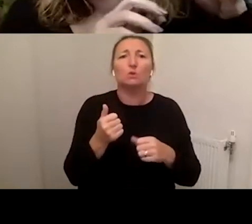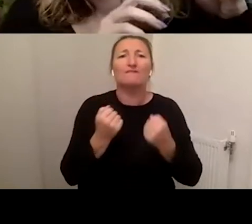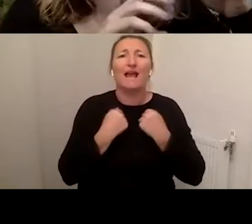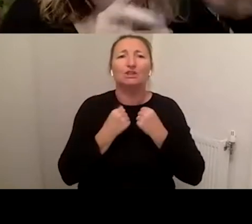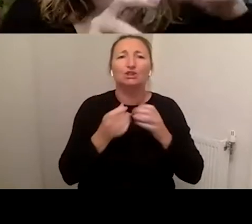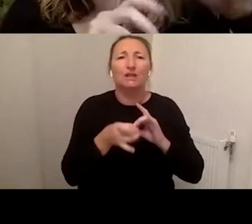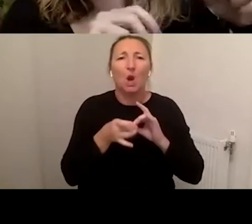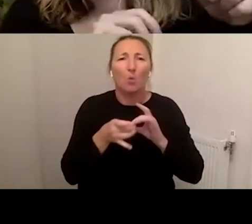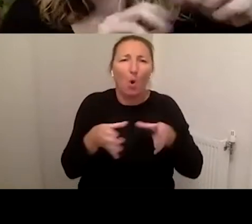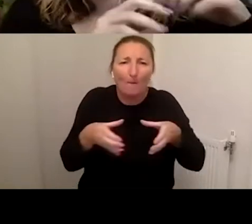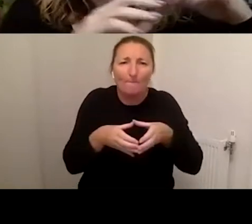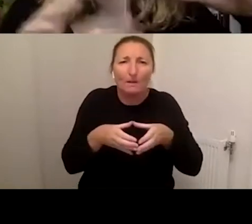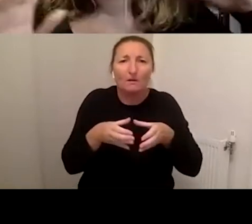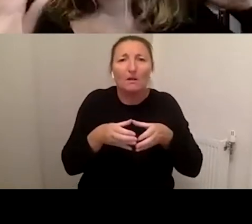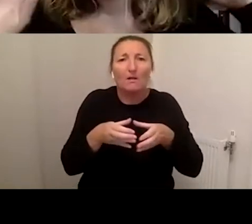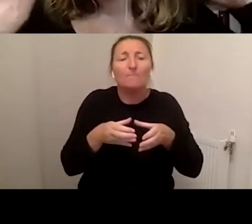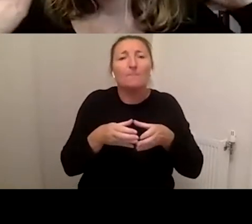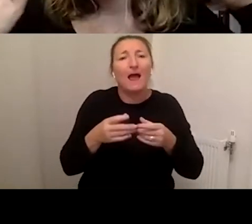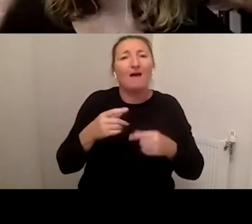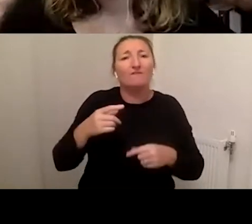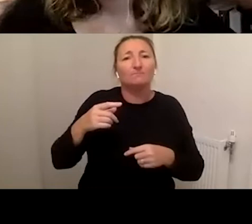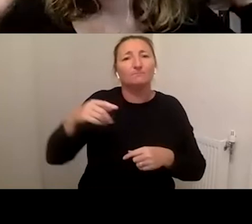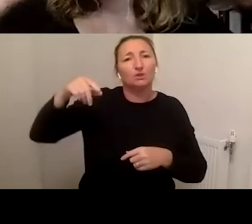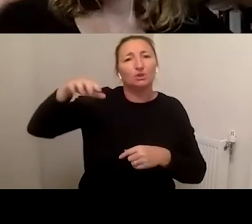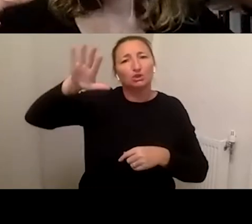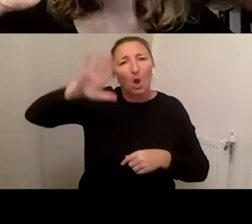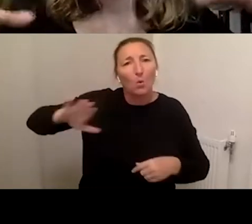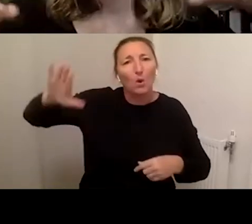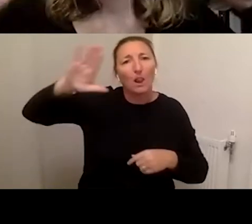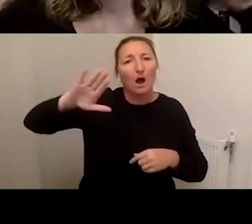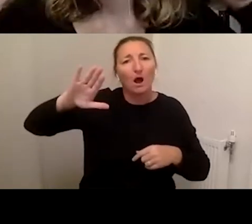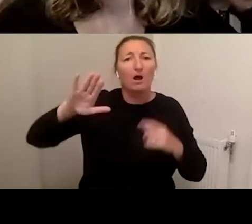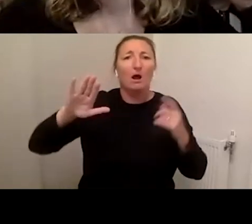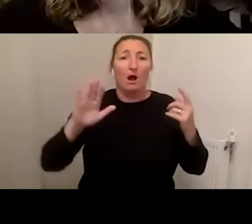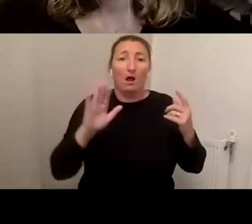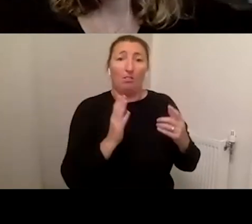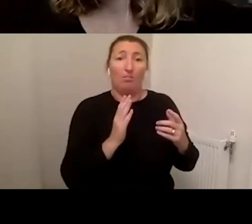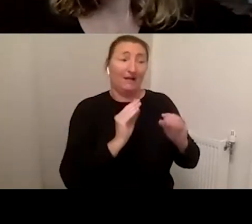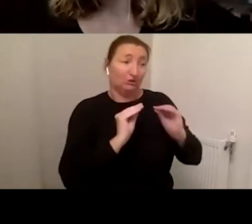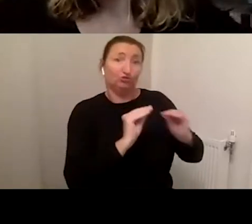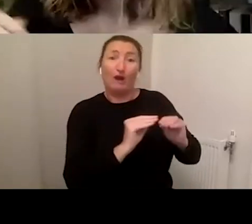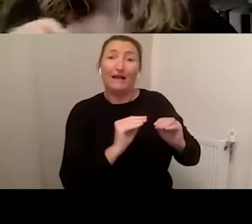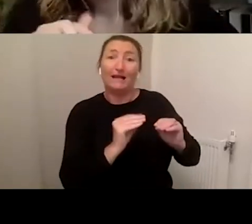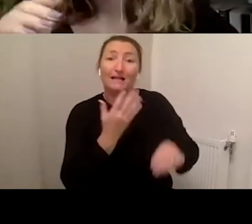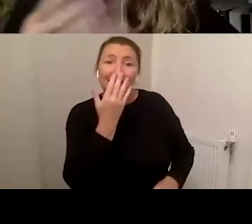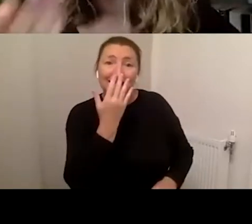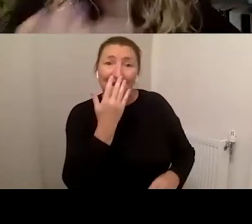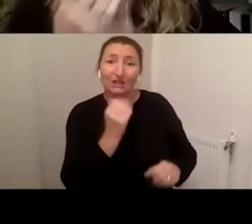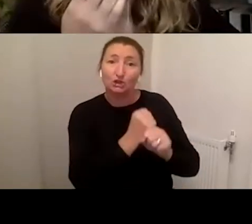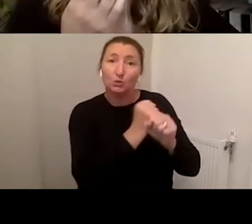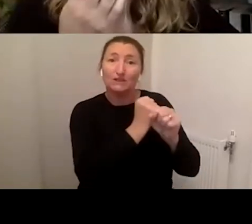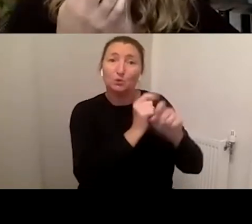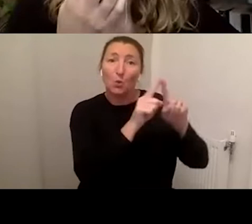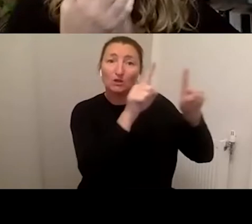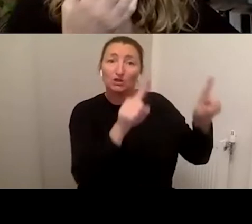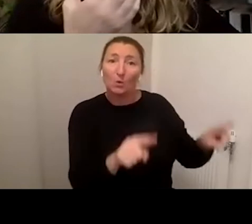They have solar interns who live on council-owned housing, and they train up teenagers to install the solar. And one of the things that they